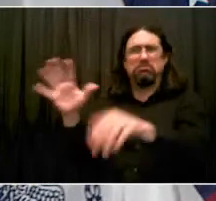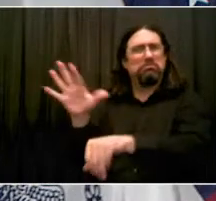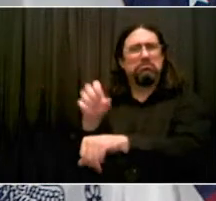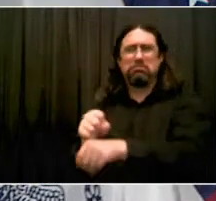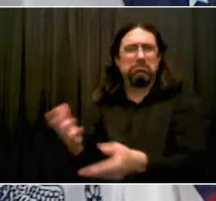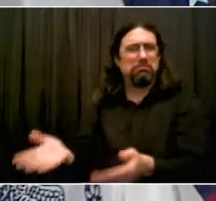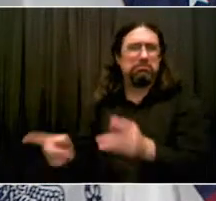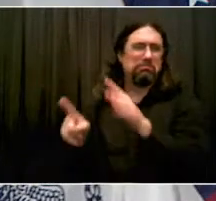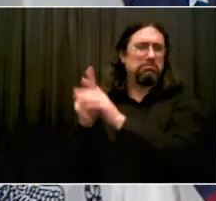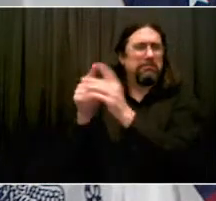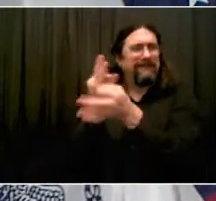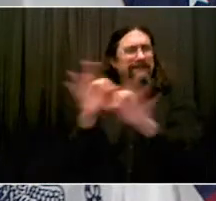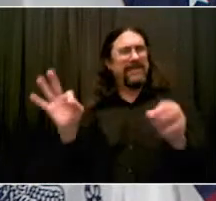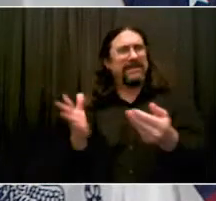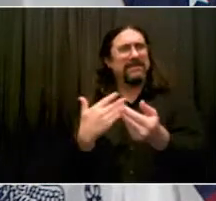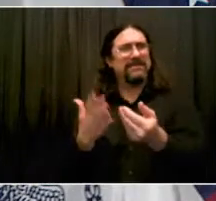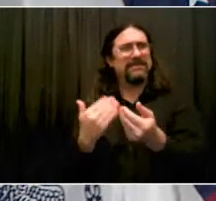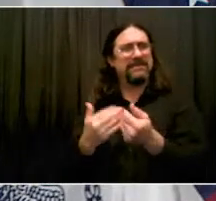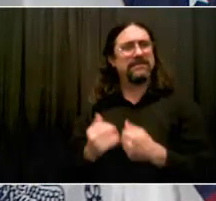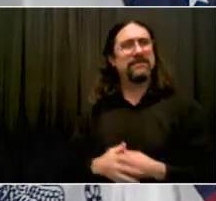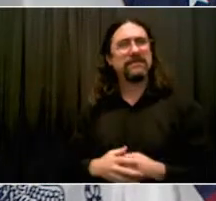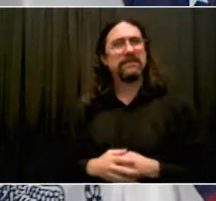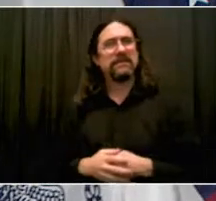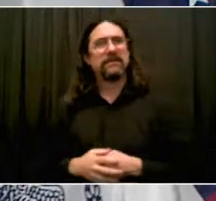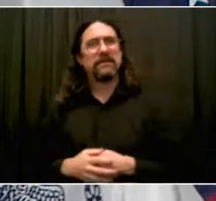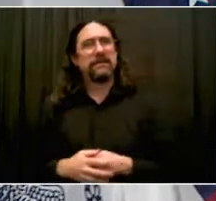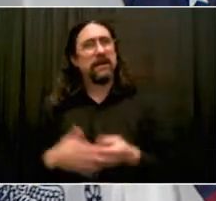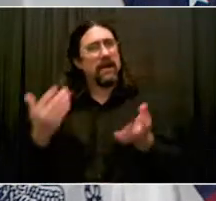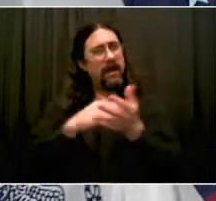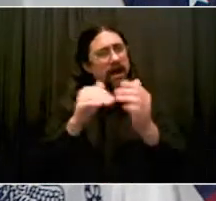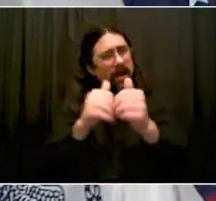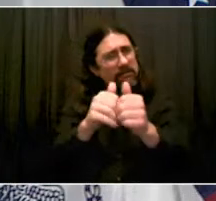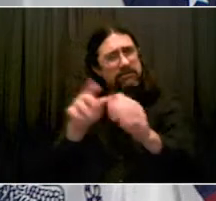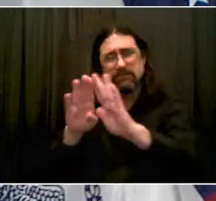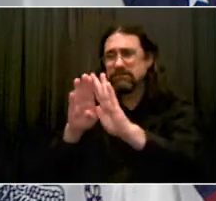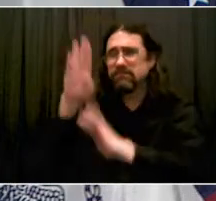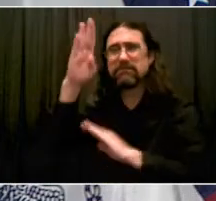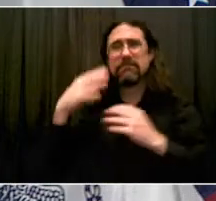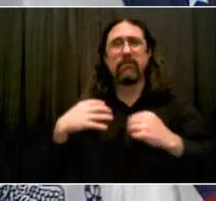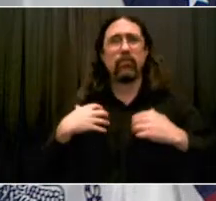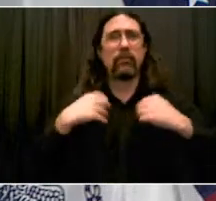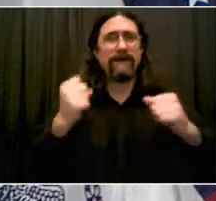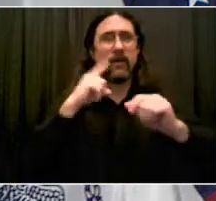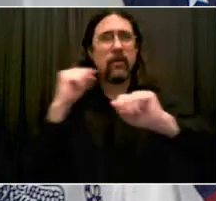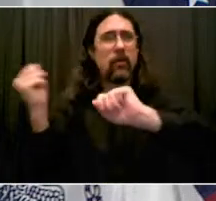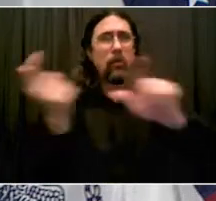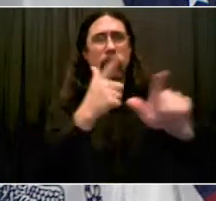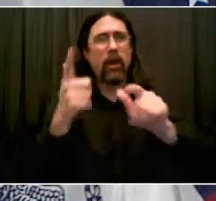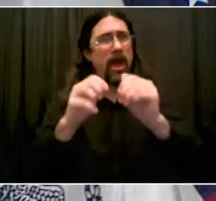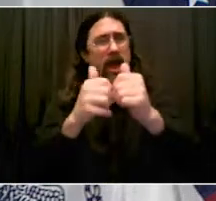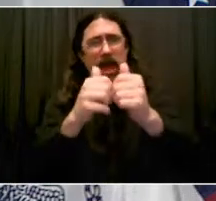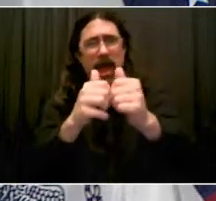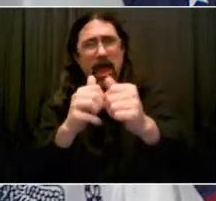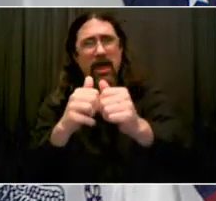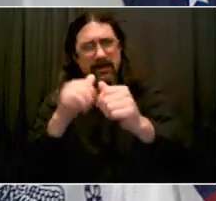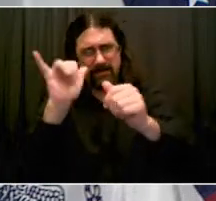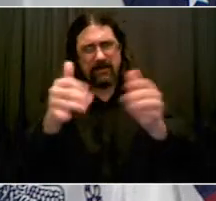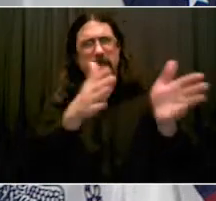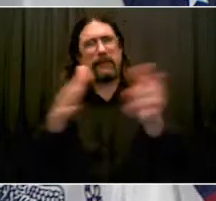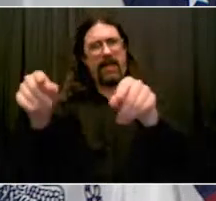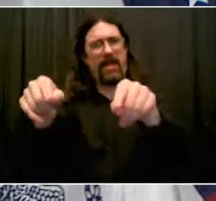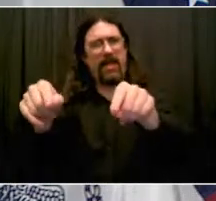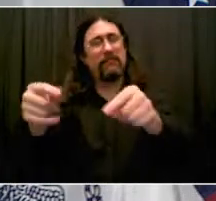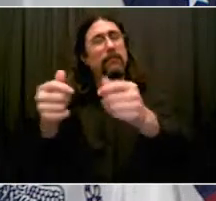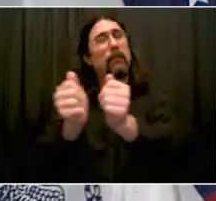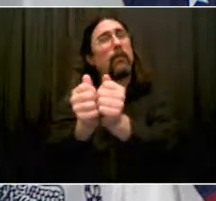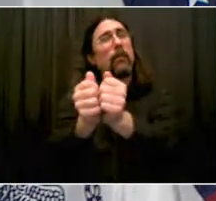all of us. That means bringing the city back strong, of course, economically, but it also means bringing back the city